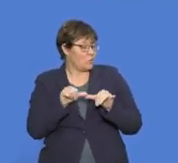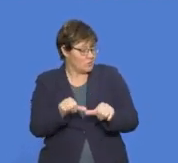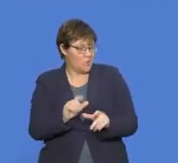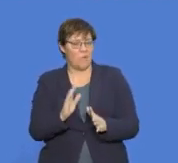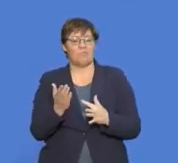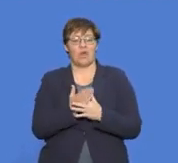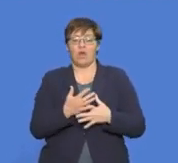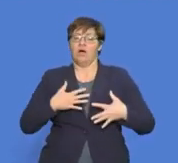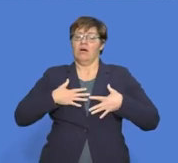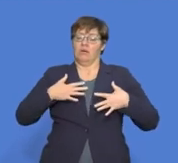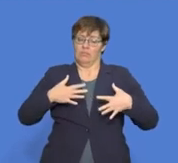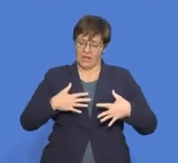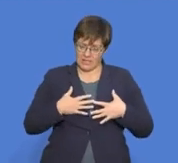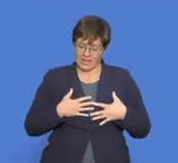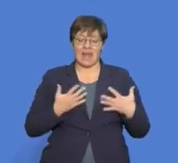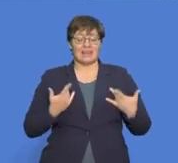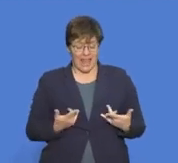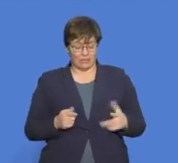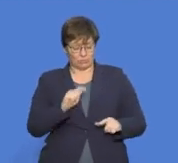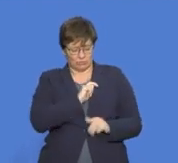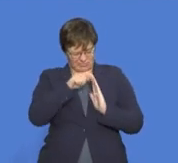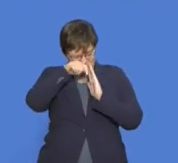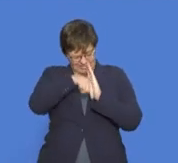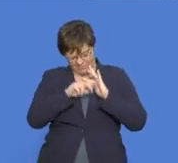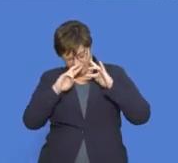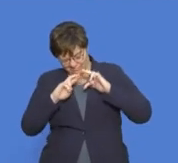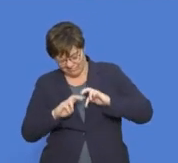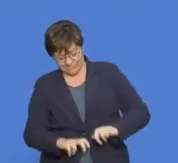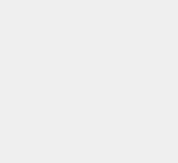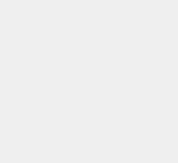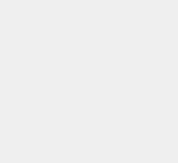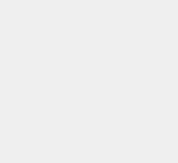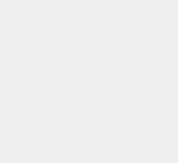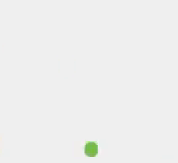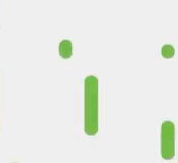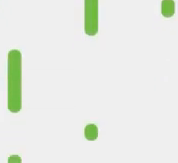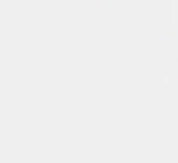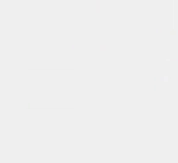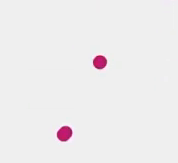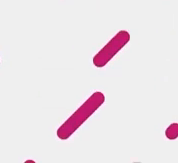break before we really get into the depth of the material.